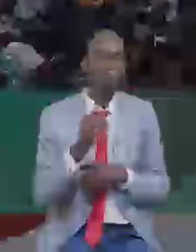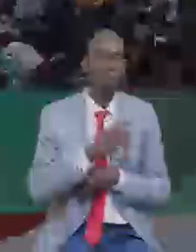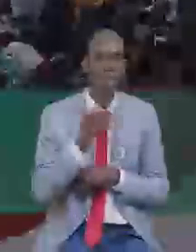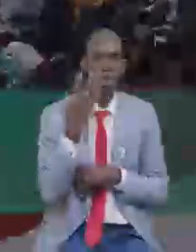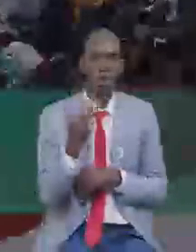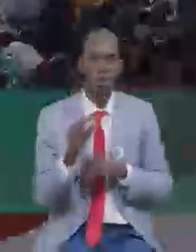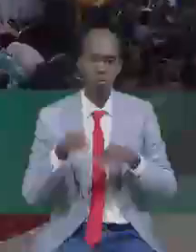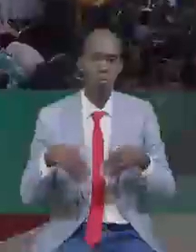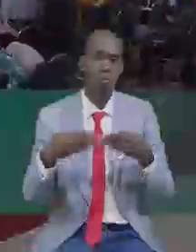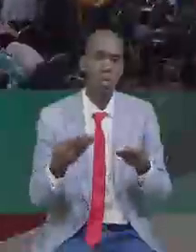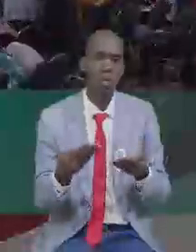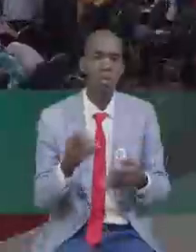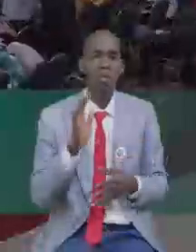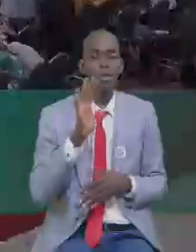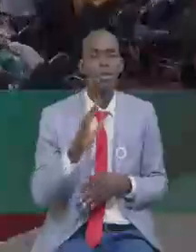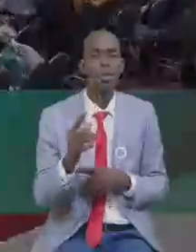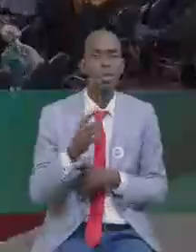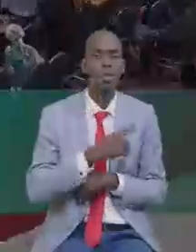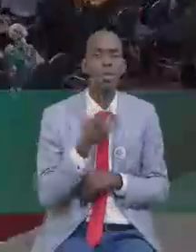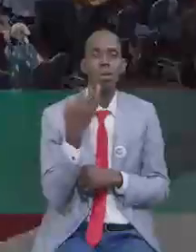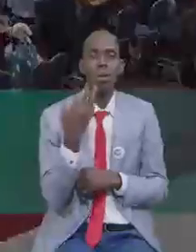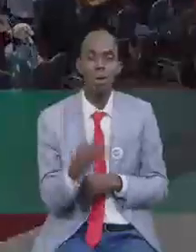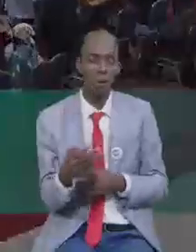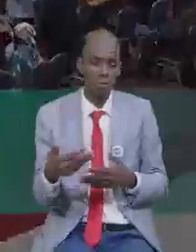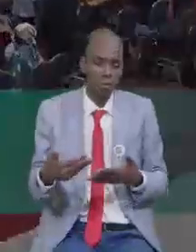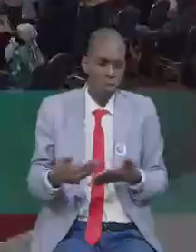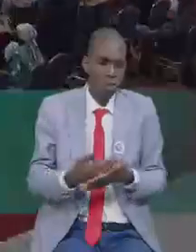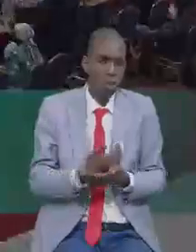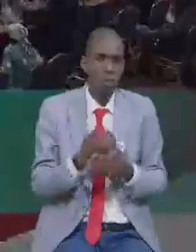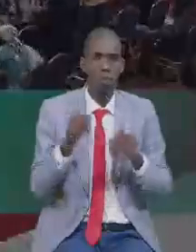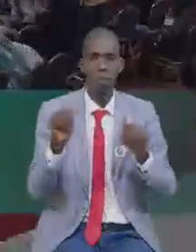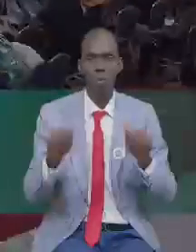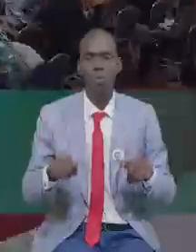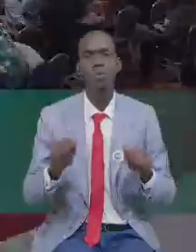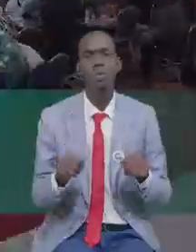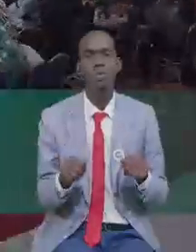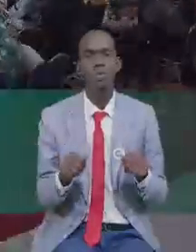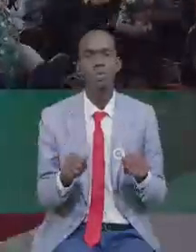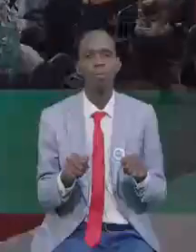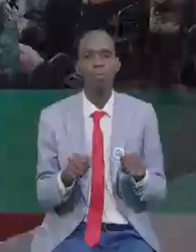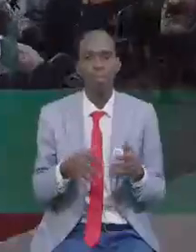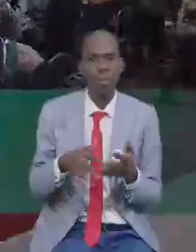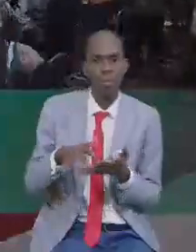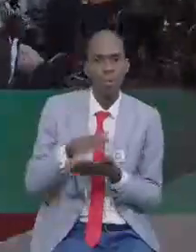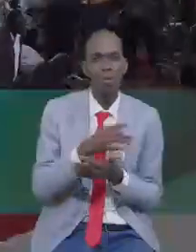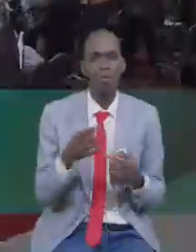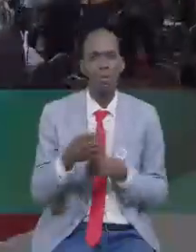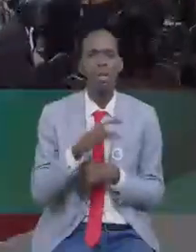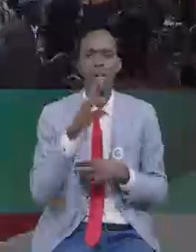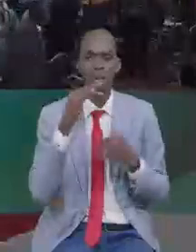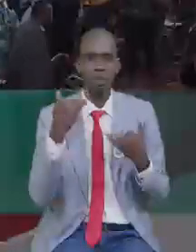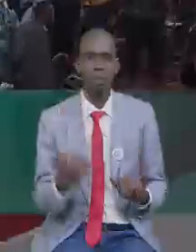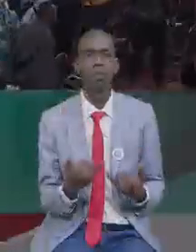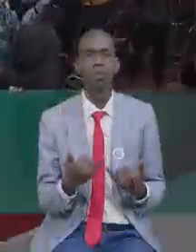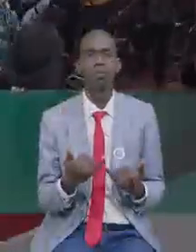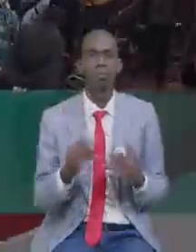supply, your day of new possibilities, those days have now come. Open